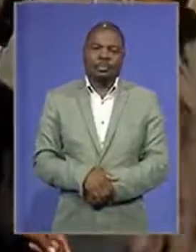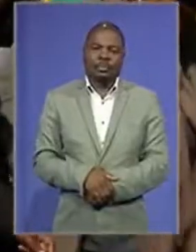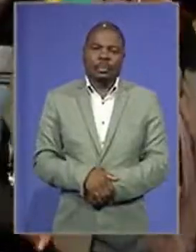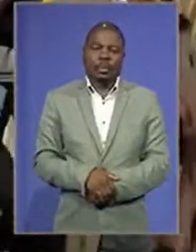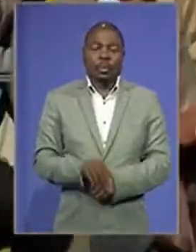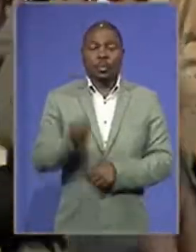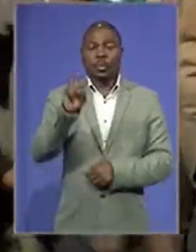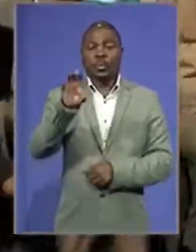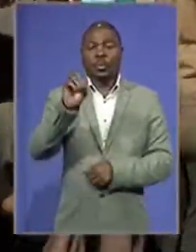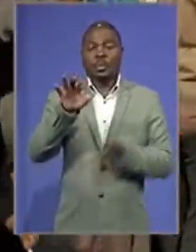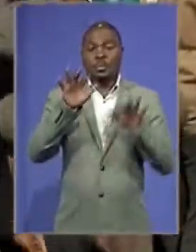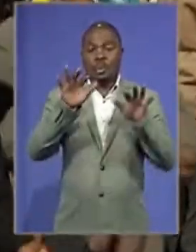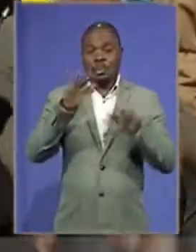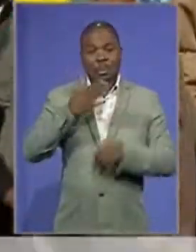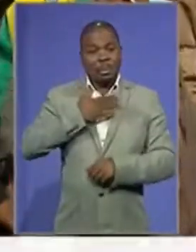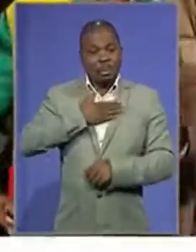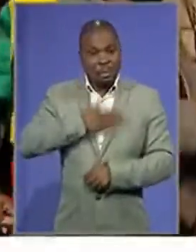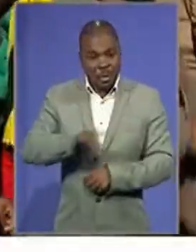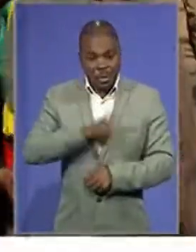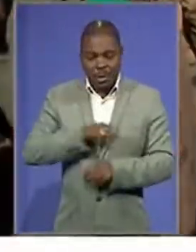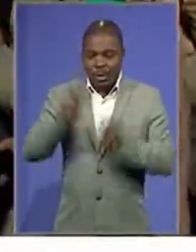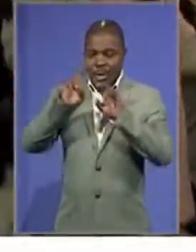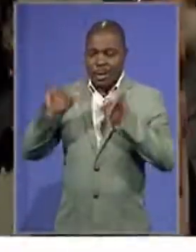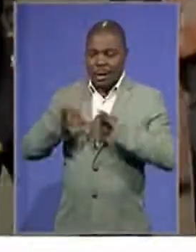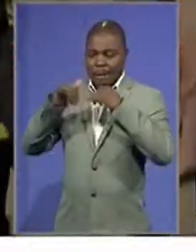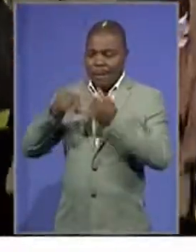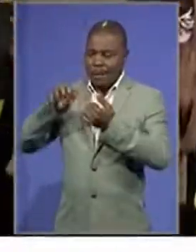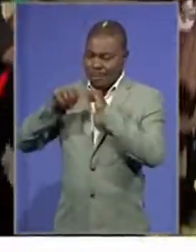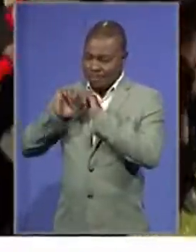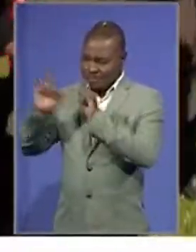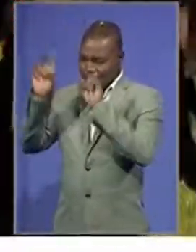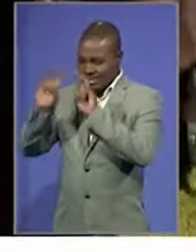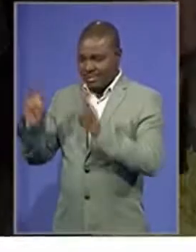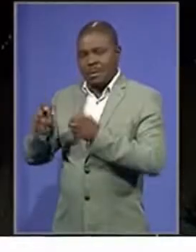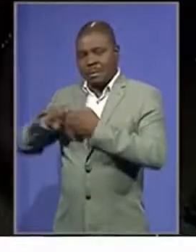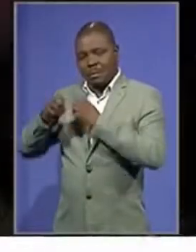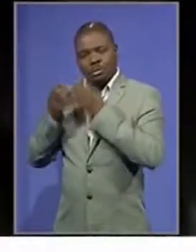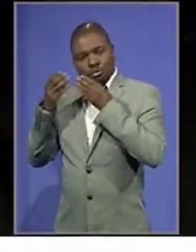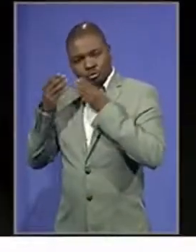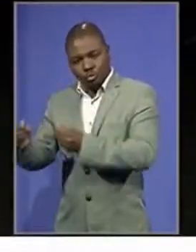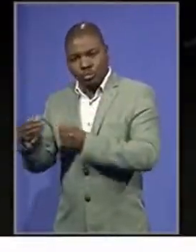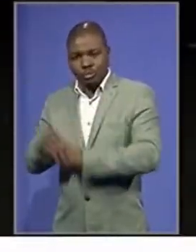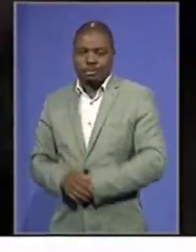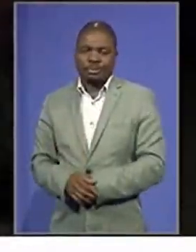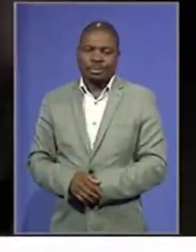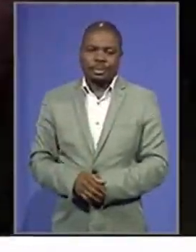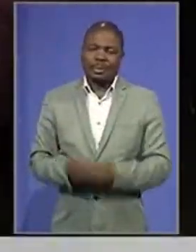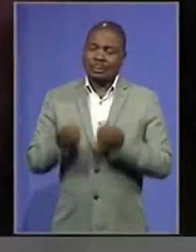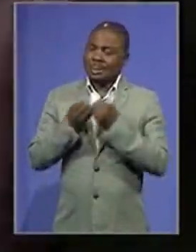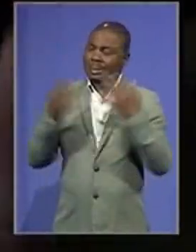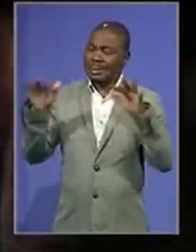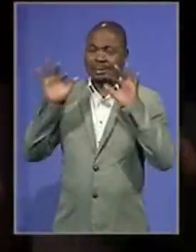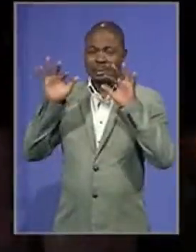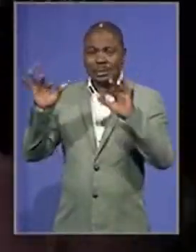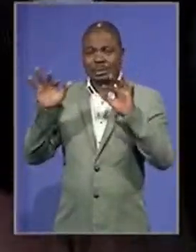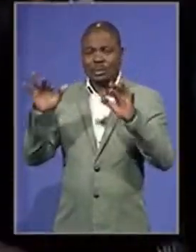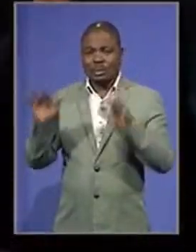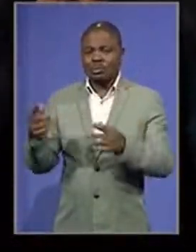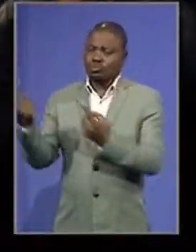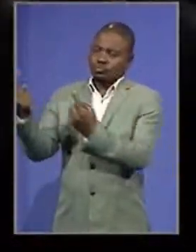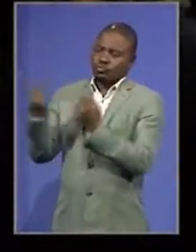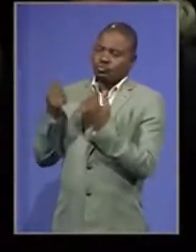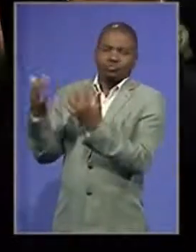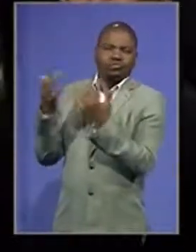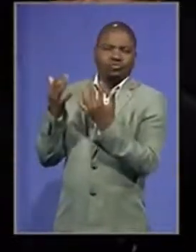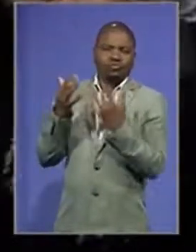Baahi ba Soweto ba batla hore Eskom e rarolle mathata a bona a phepelo ya motlakase. Makgolokgolo a baahi a bile le